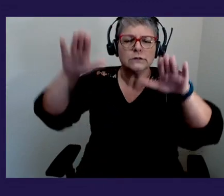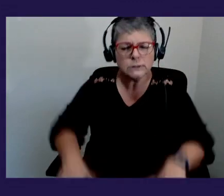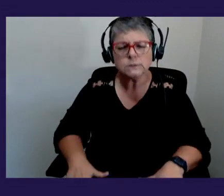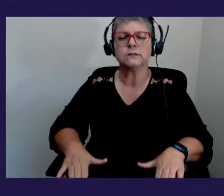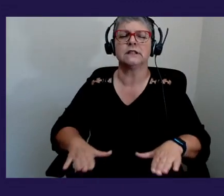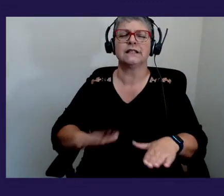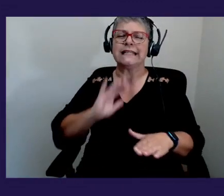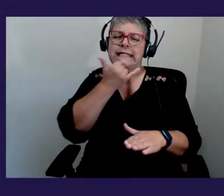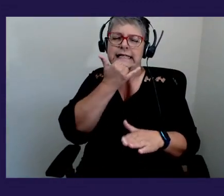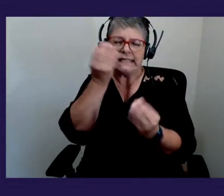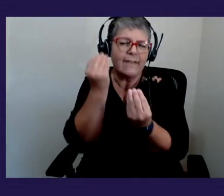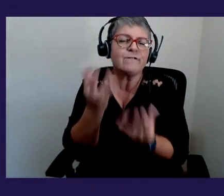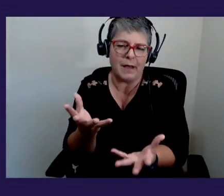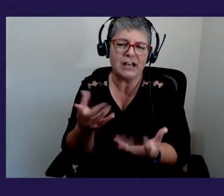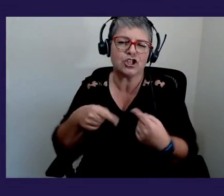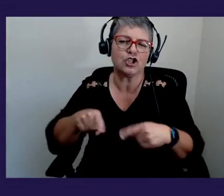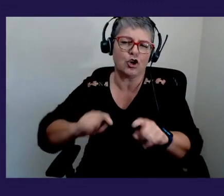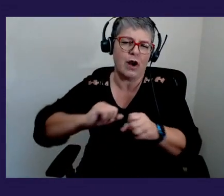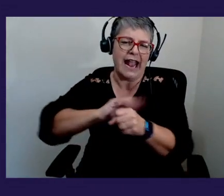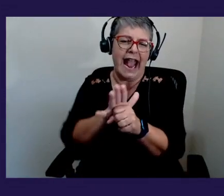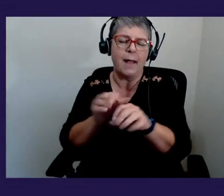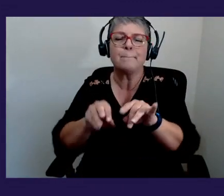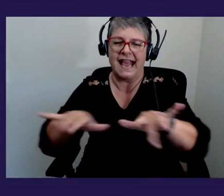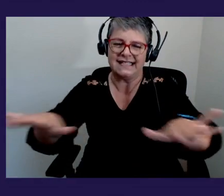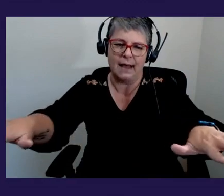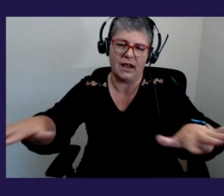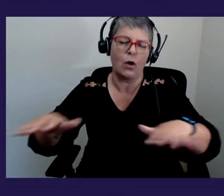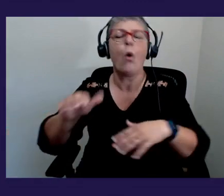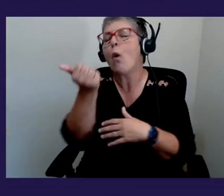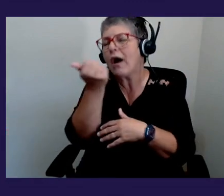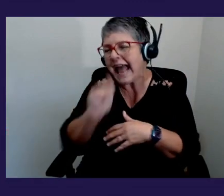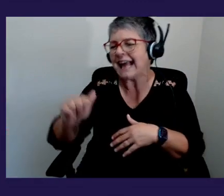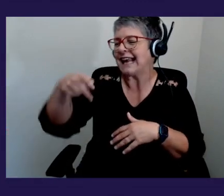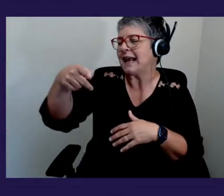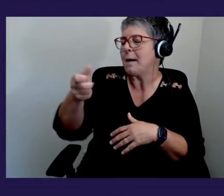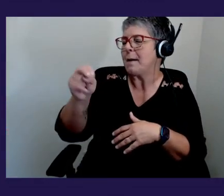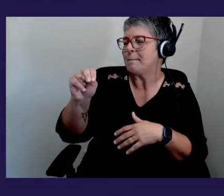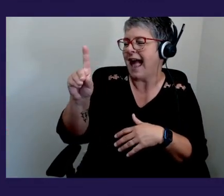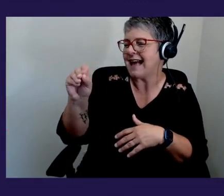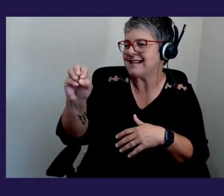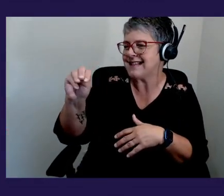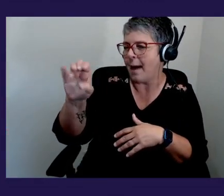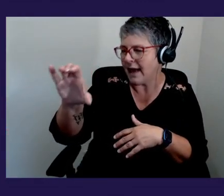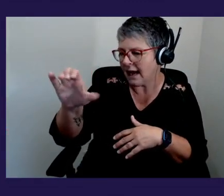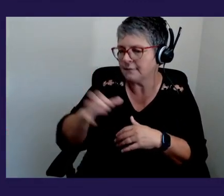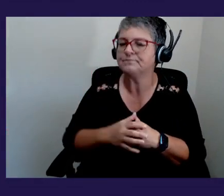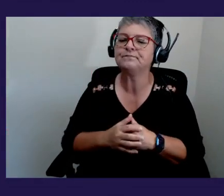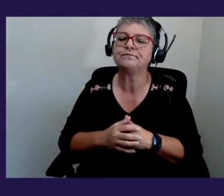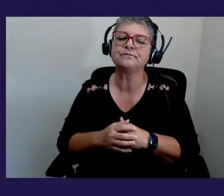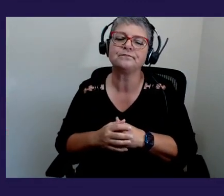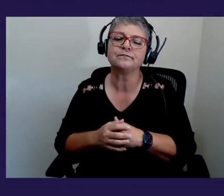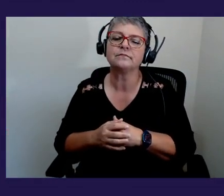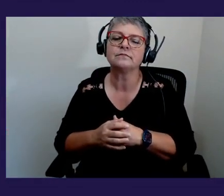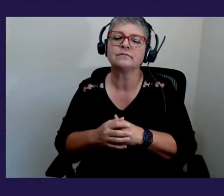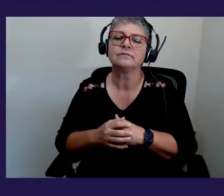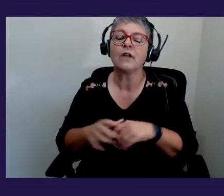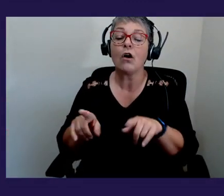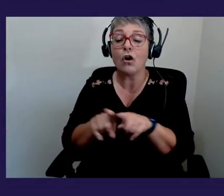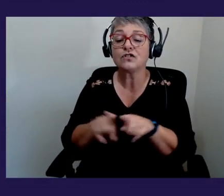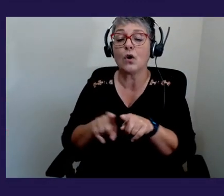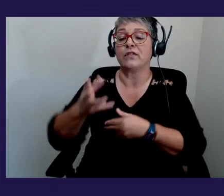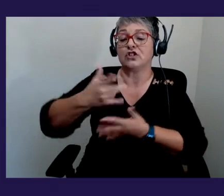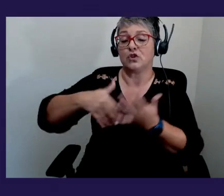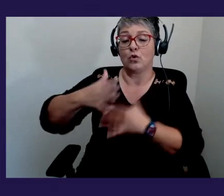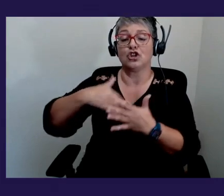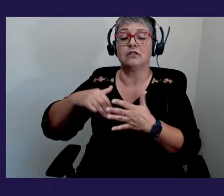these interventions has led us to develop a modified social ecological model that will be used to organize the rest